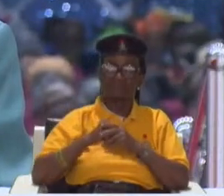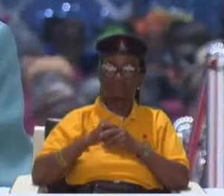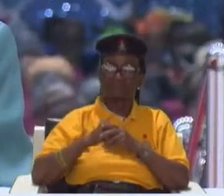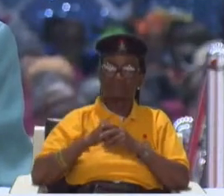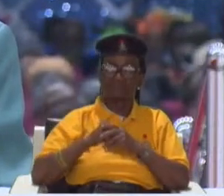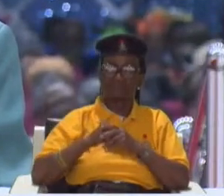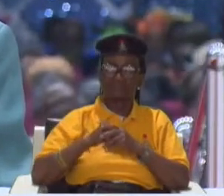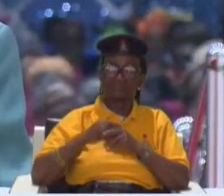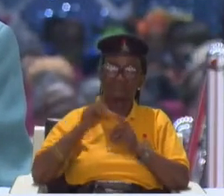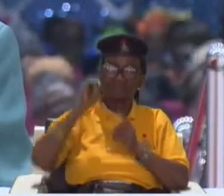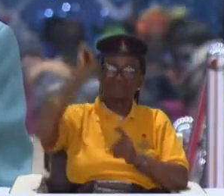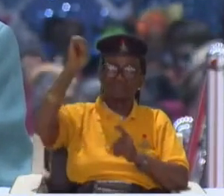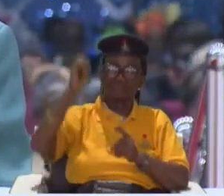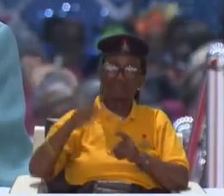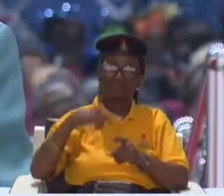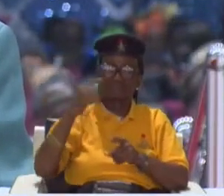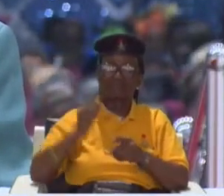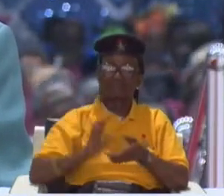said, trust